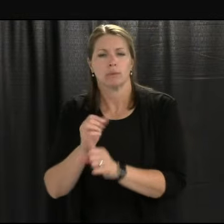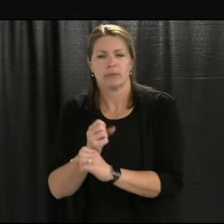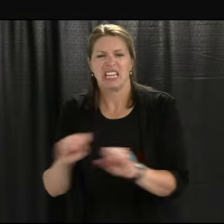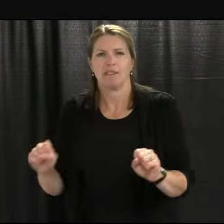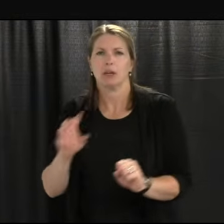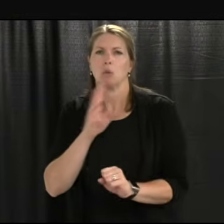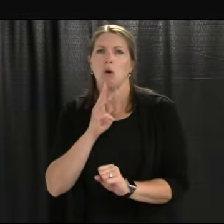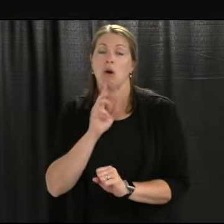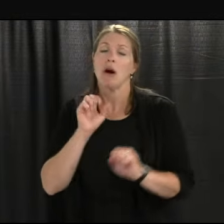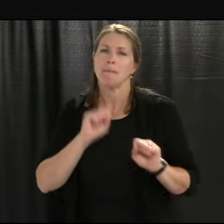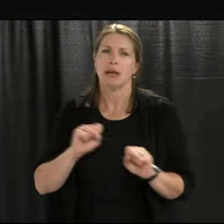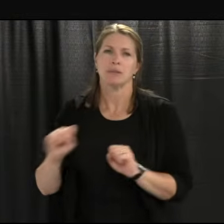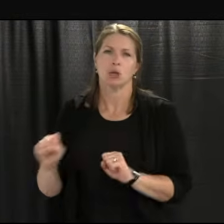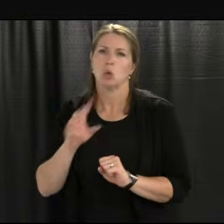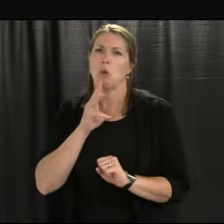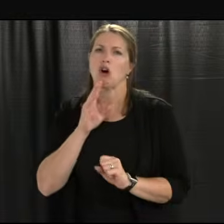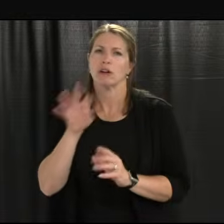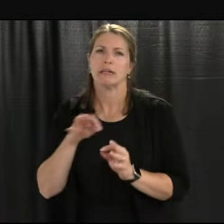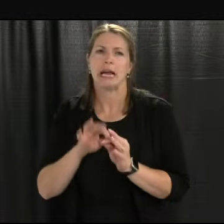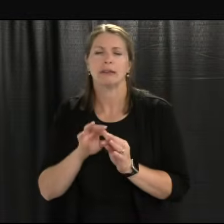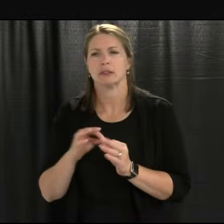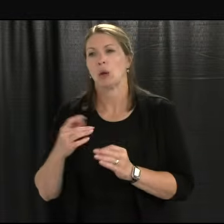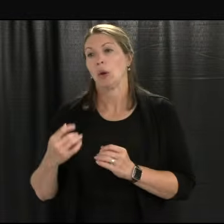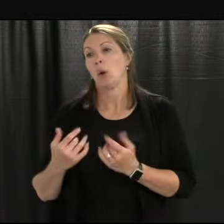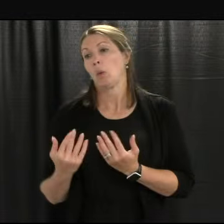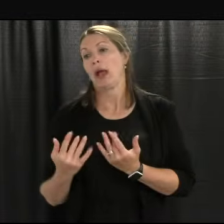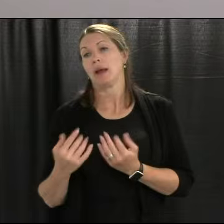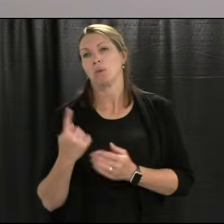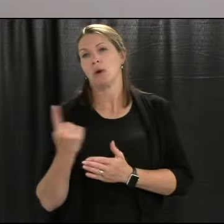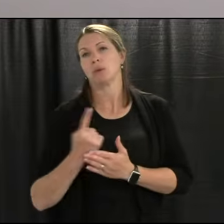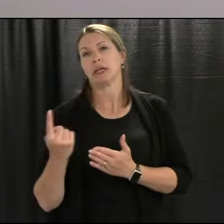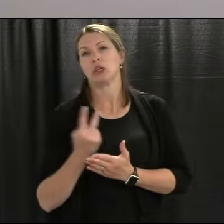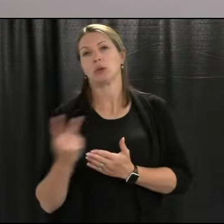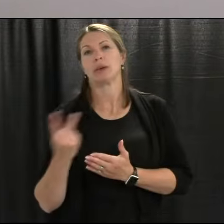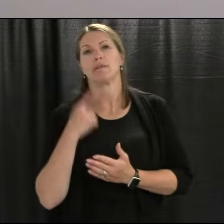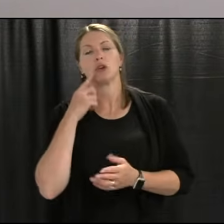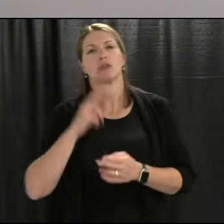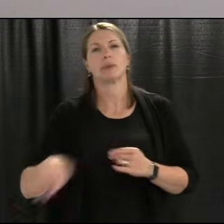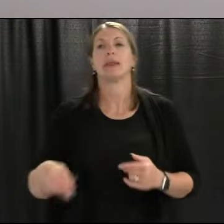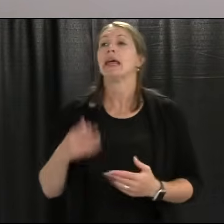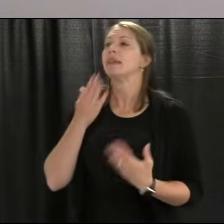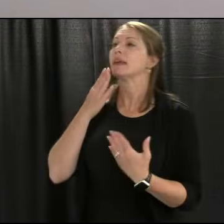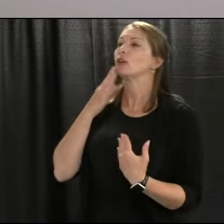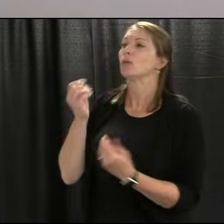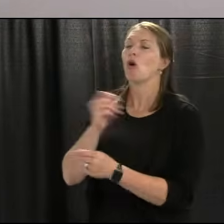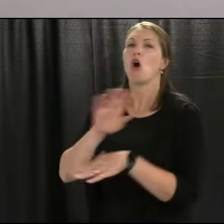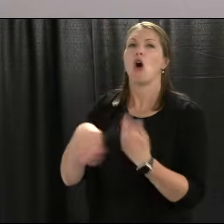tests can take a week or two to come back. Okay. Thank you, everybody. Stay safe.